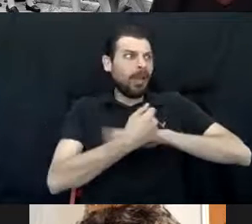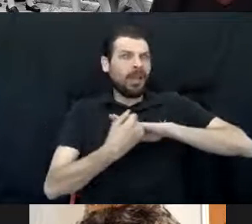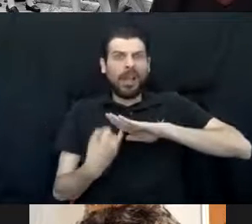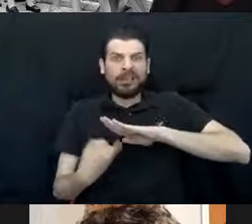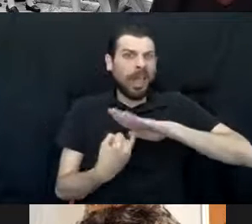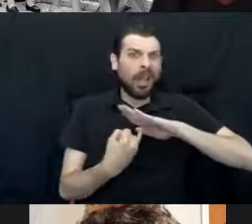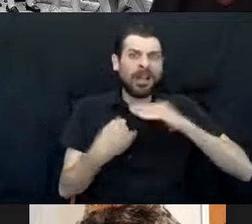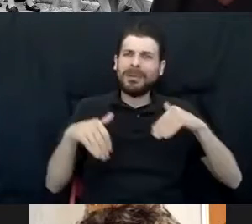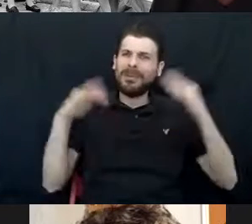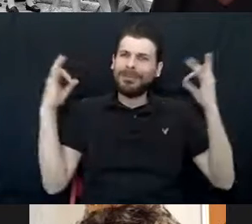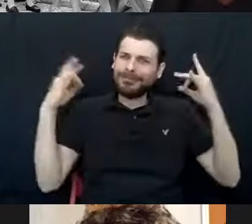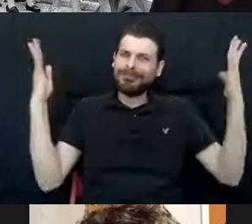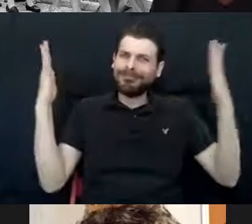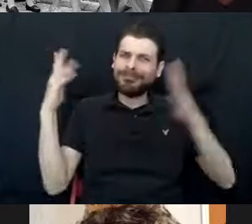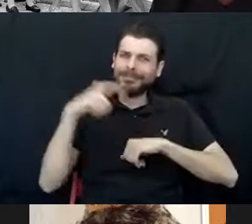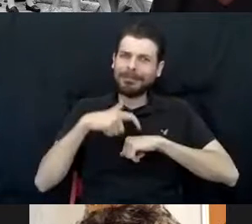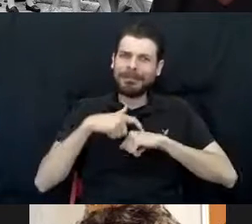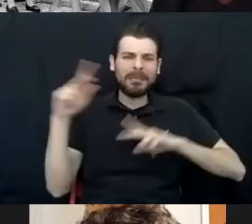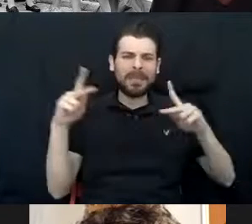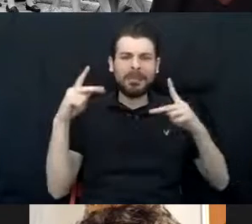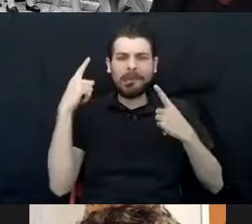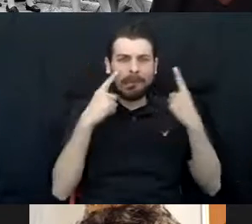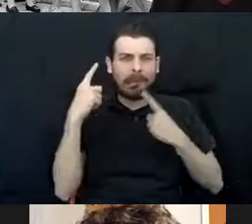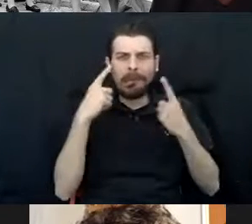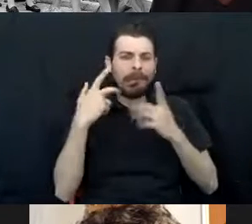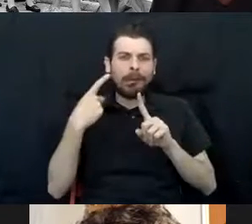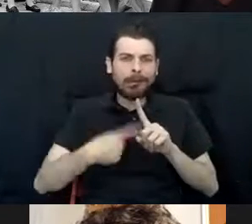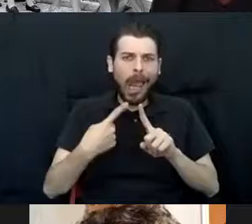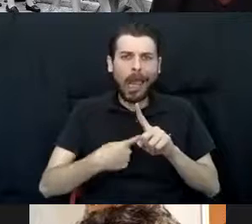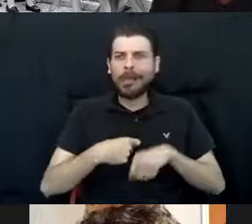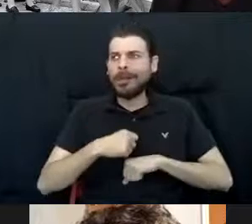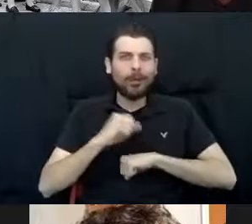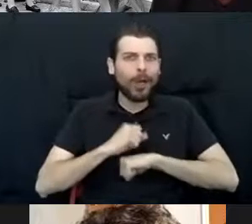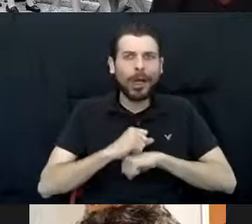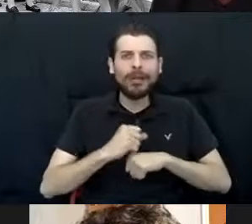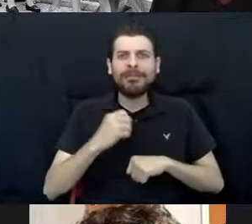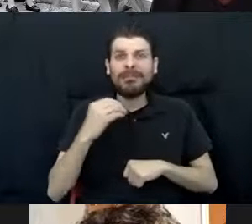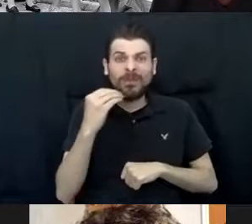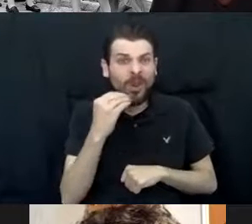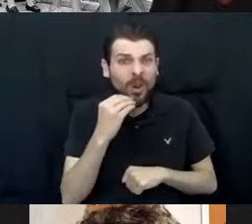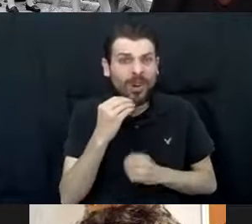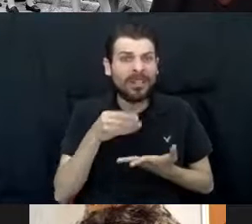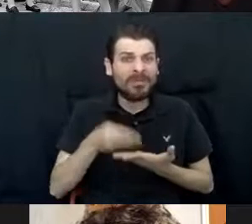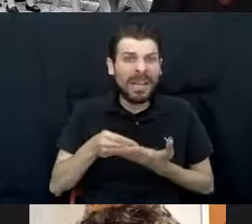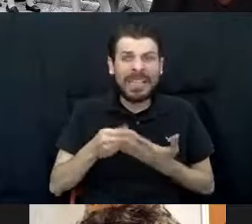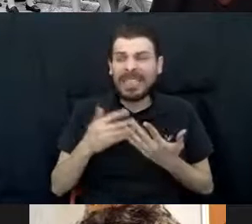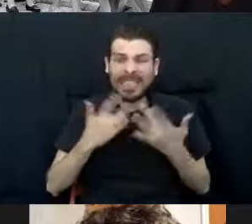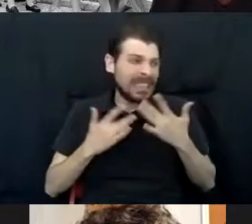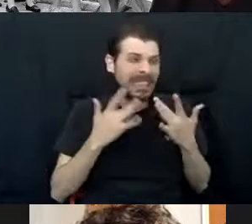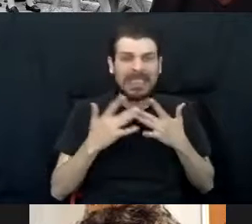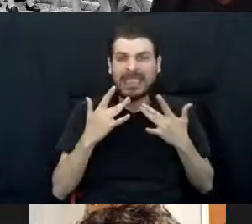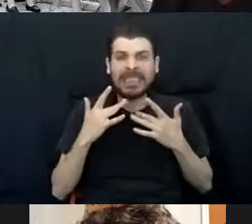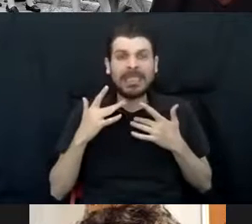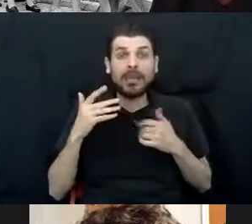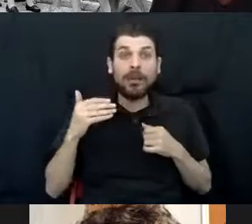work, worried about their rent, worried about their how they're going to have their next meal. As Portland begins to come out of